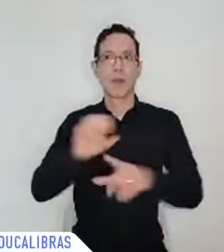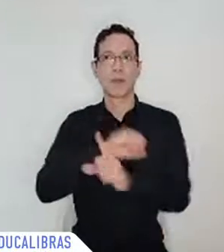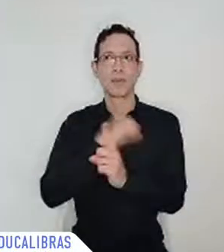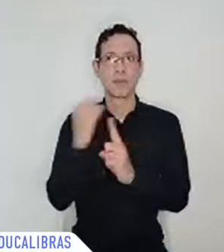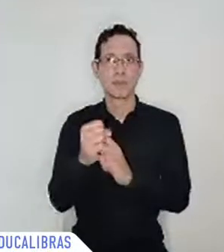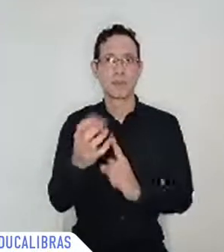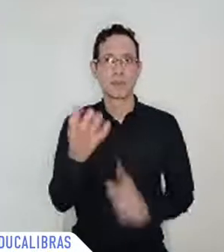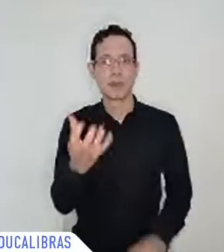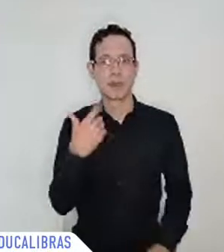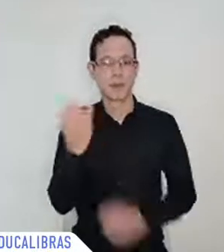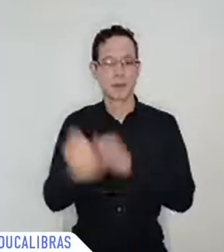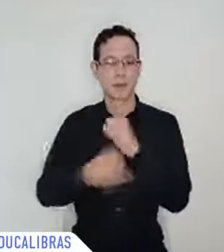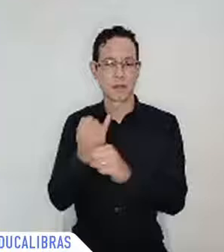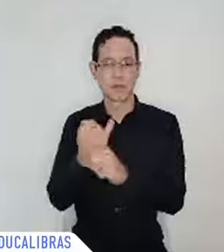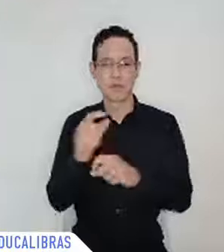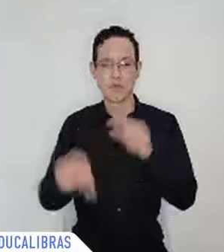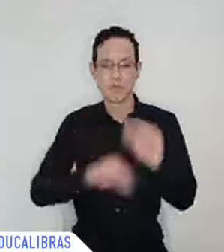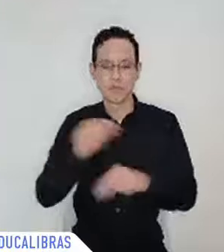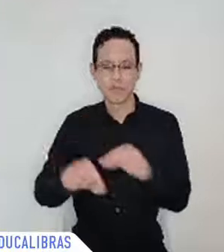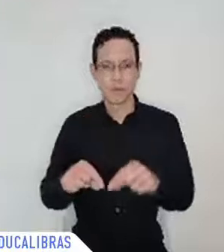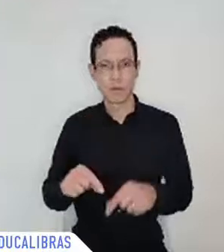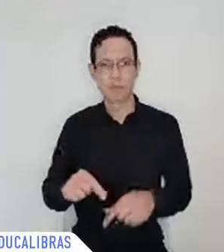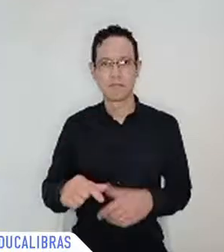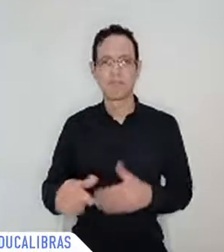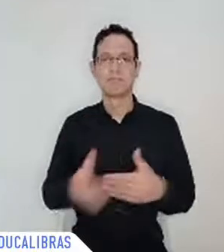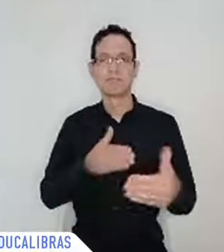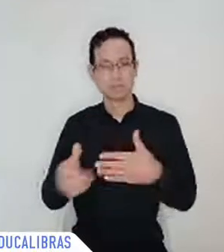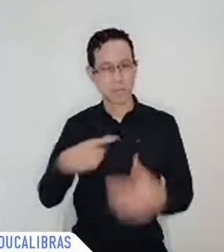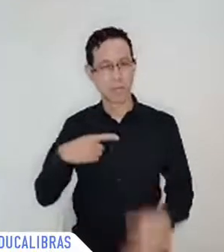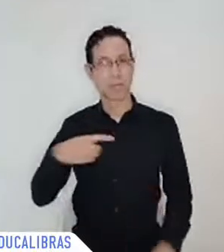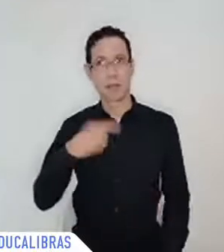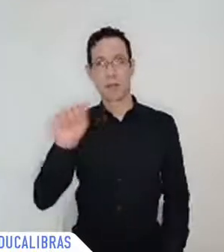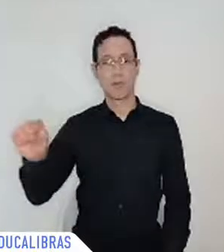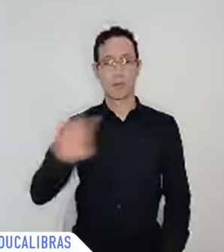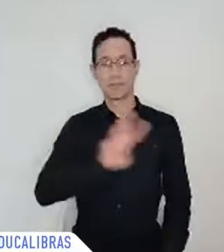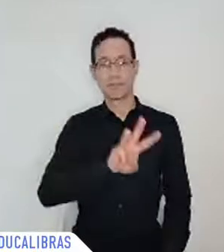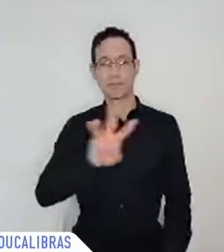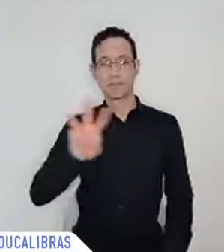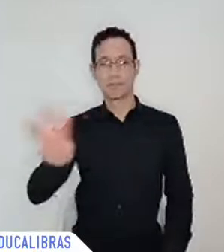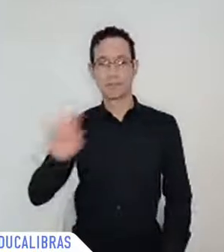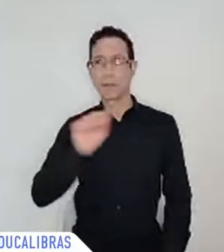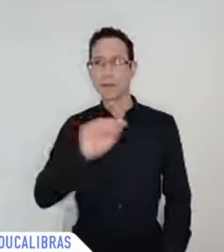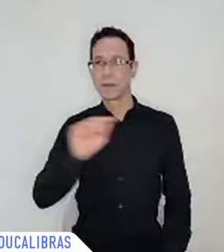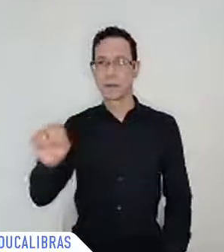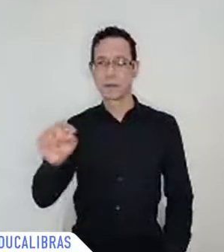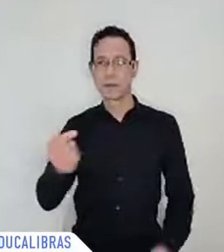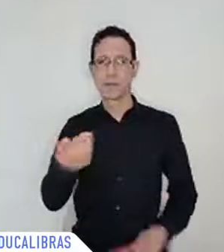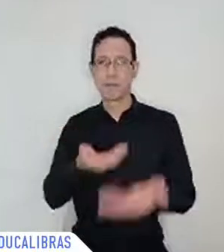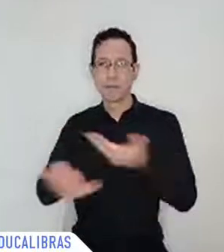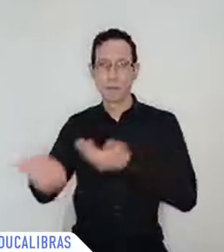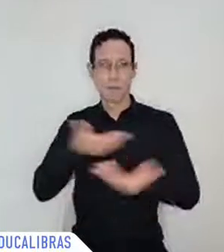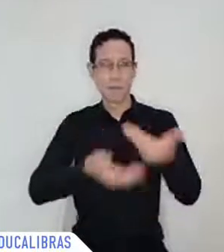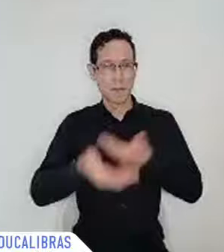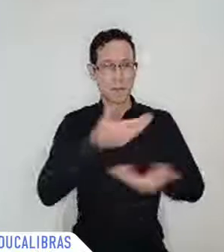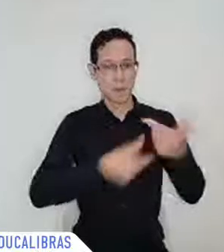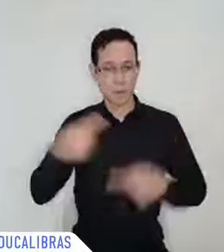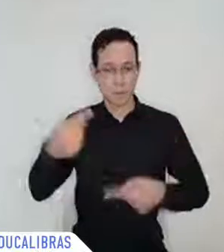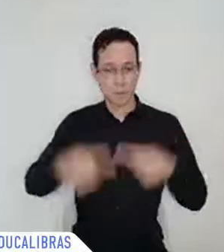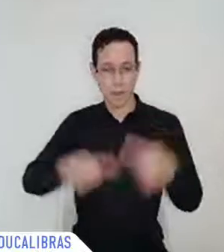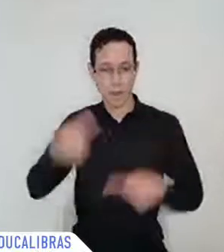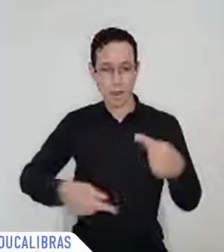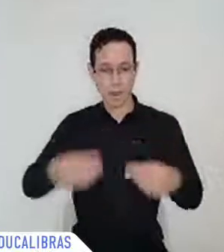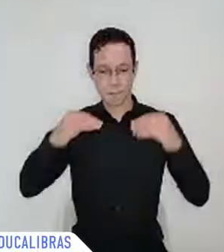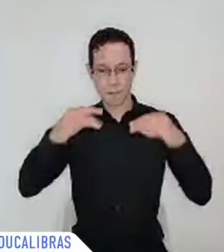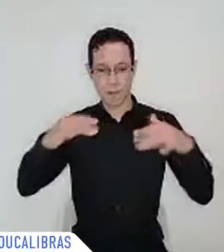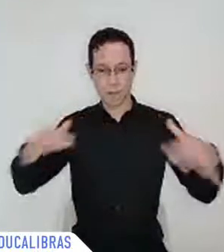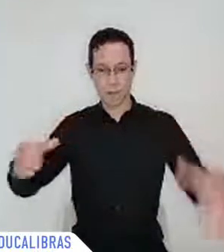of the social media platforms, and who tend to shape information.